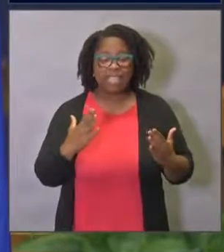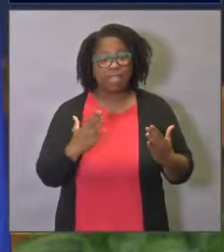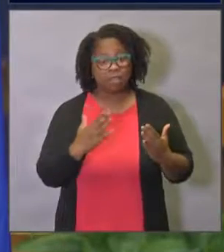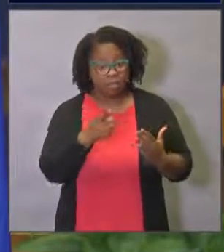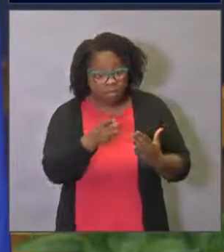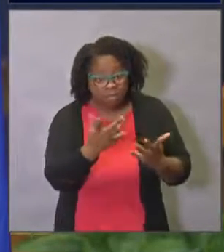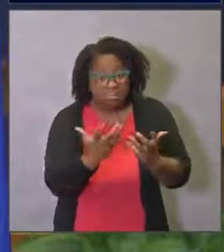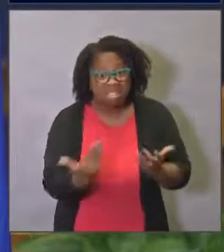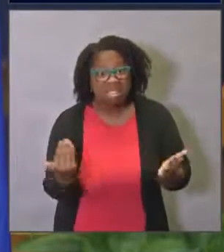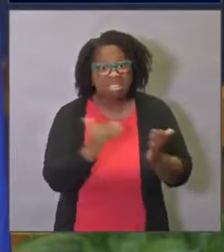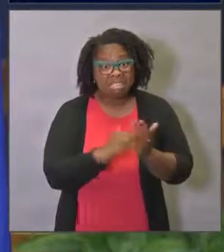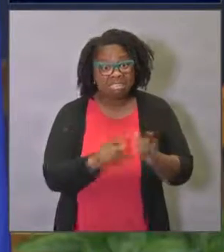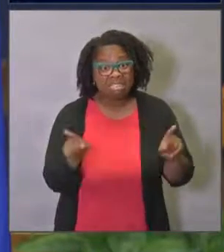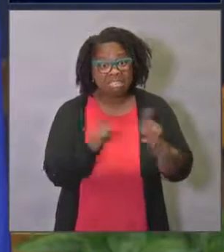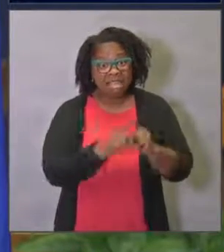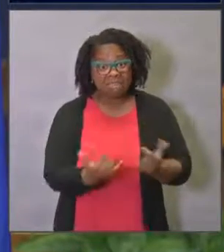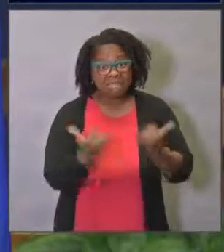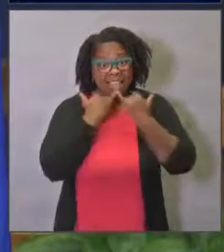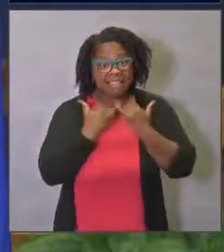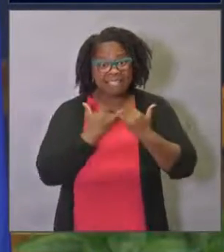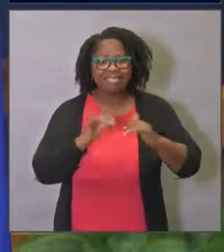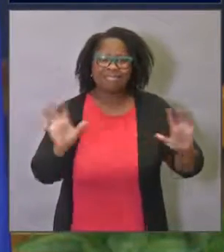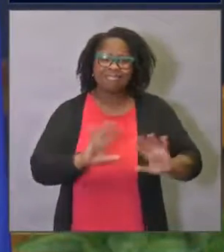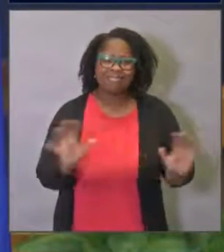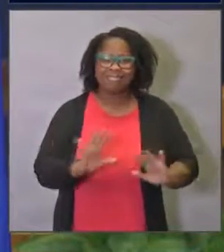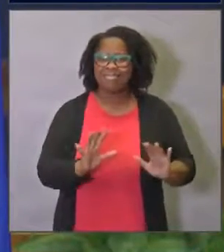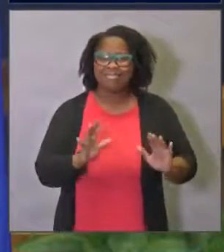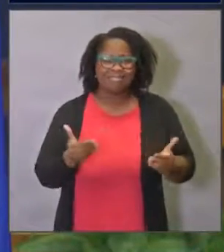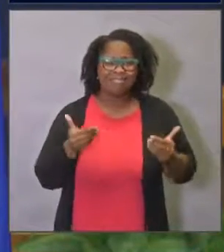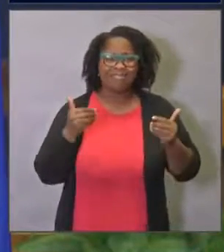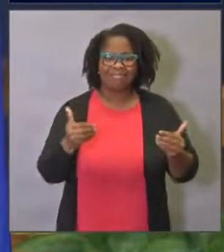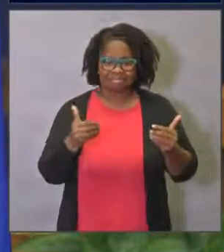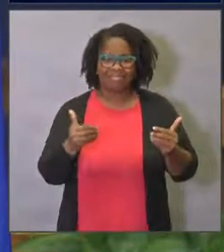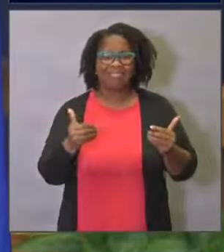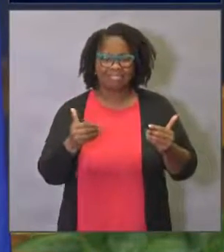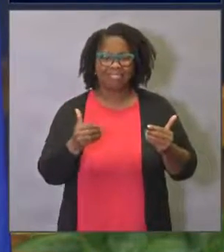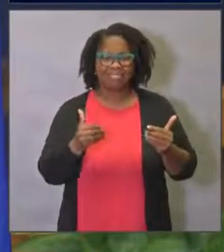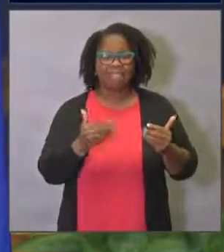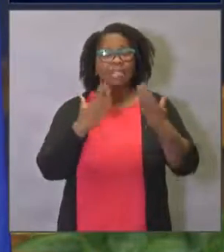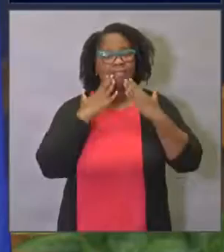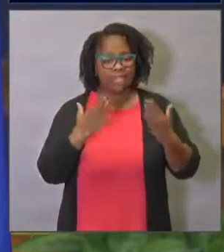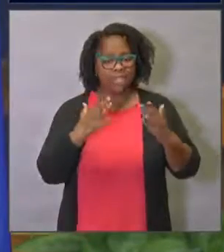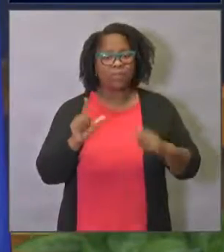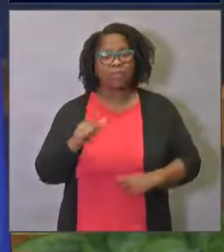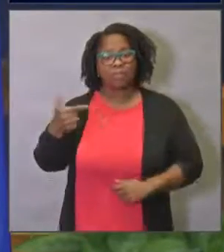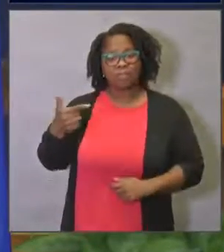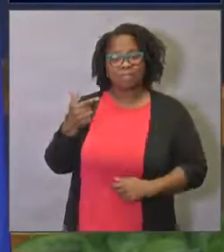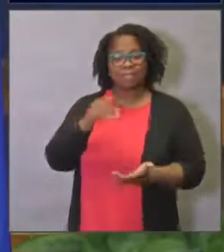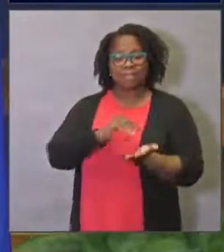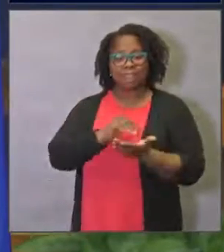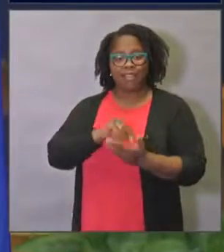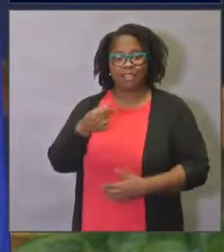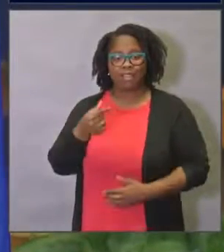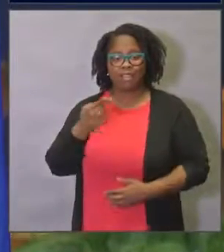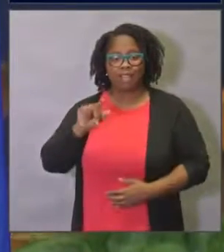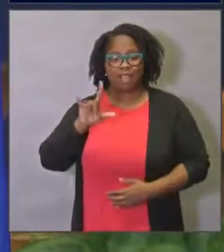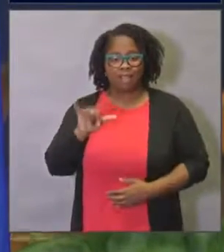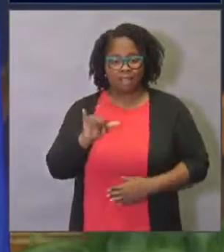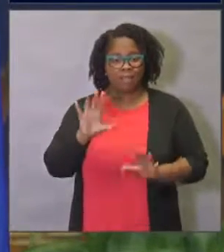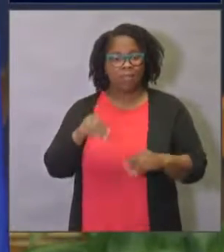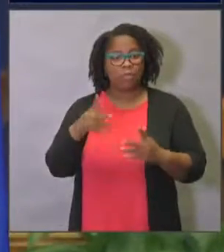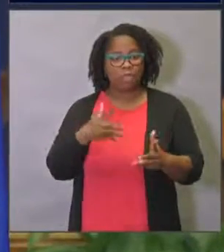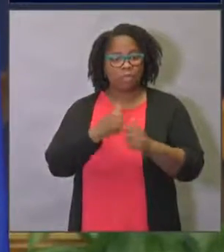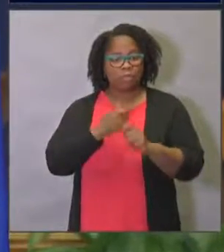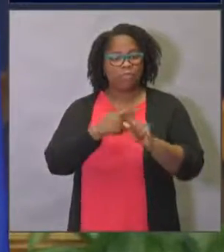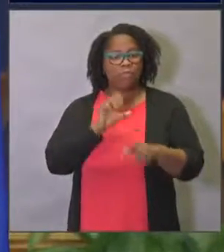same mistakes as we move into our next holiday season. Thank you, and now Dr. Galley will provide updates from the Department of